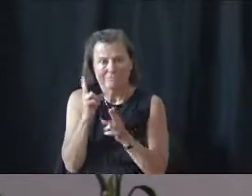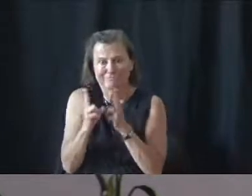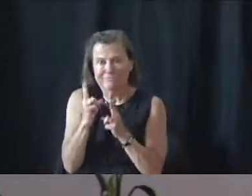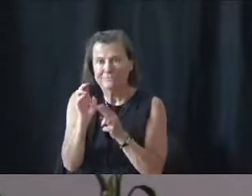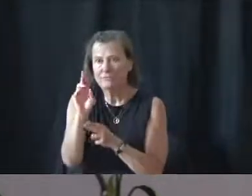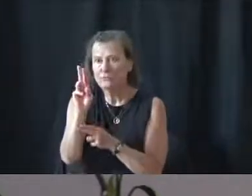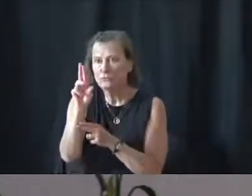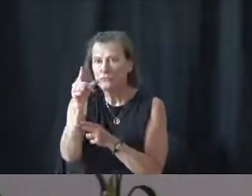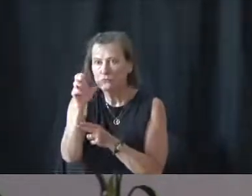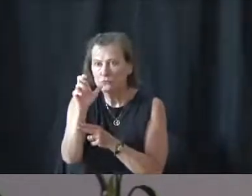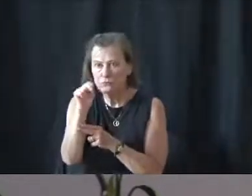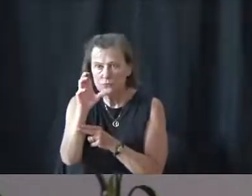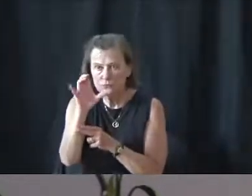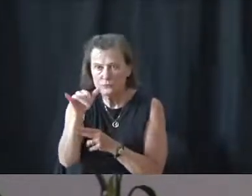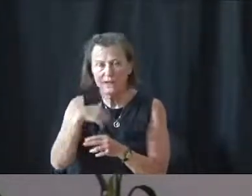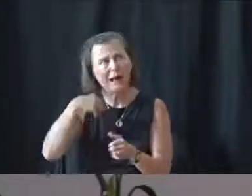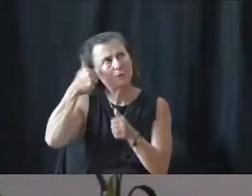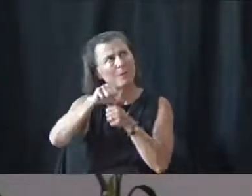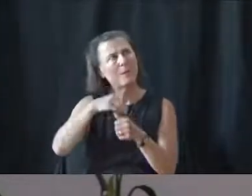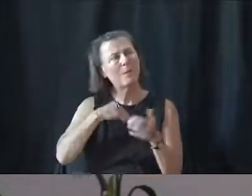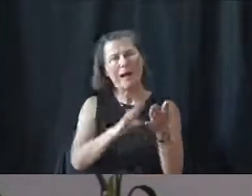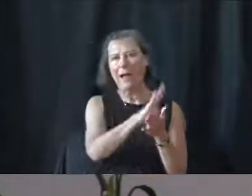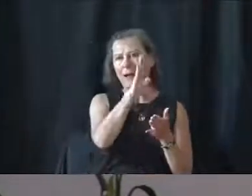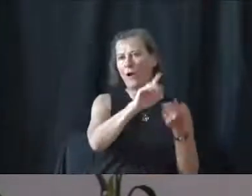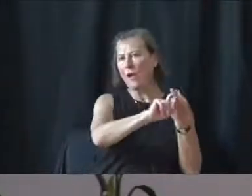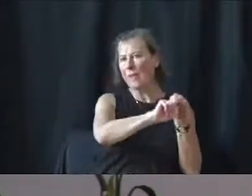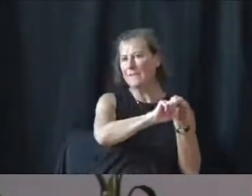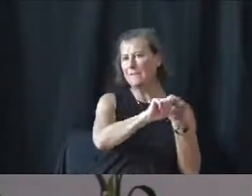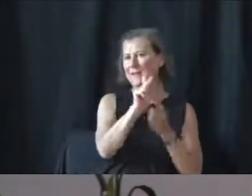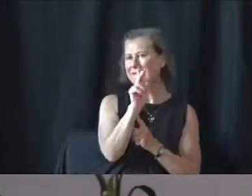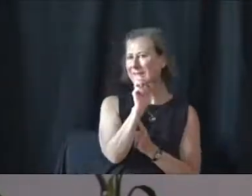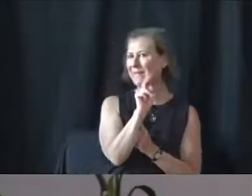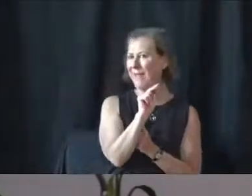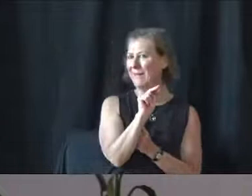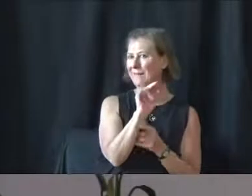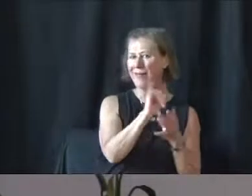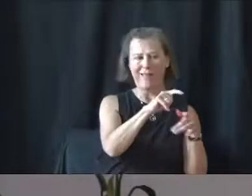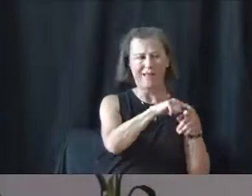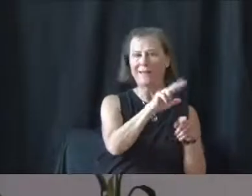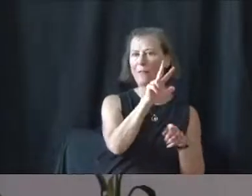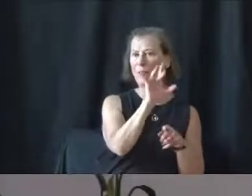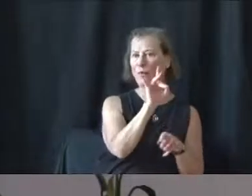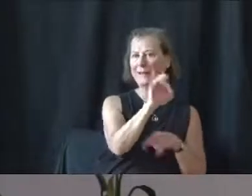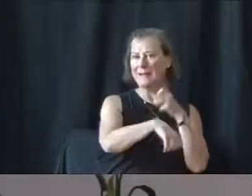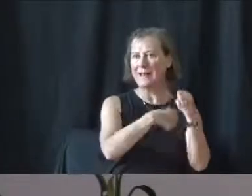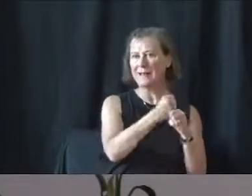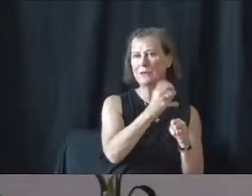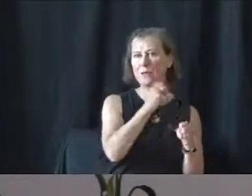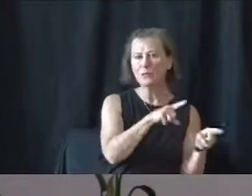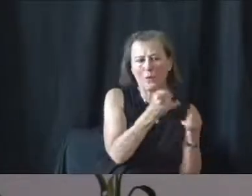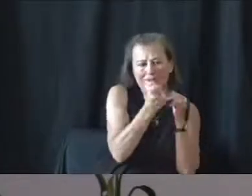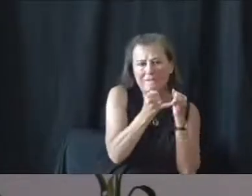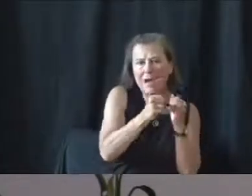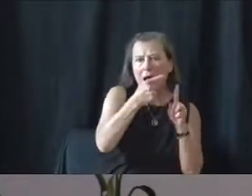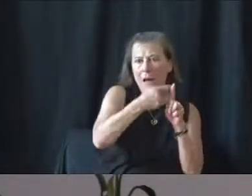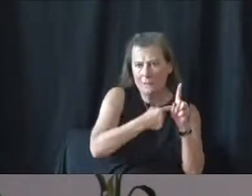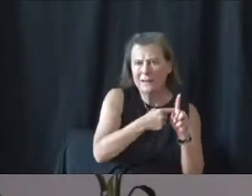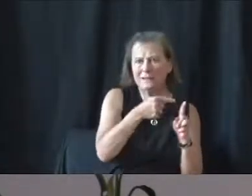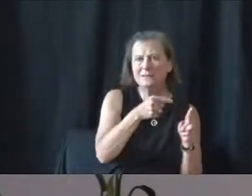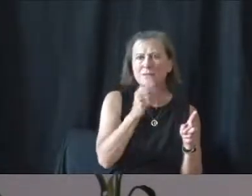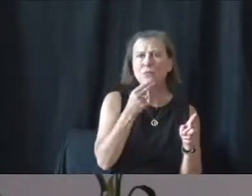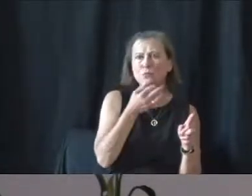I remember my college buddy, Ken, 38 years old at the time, in his final months dying of